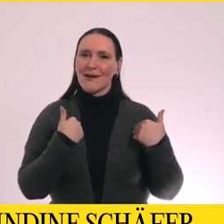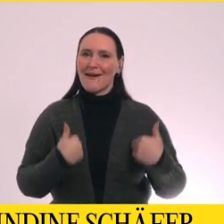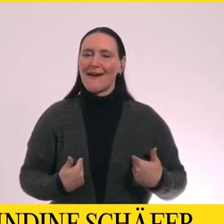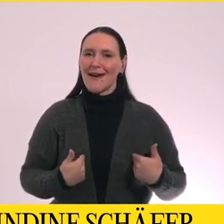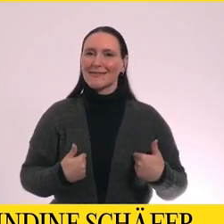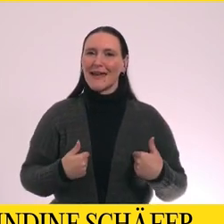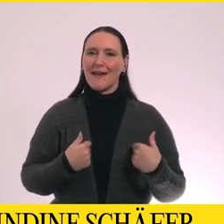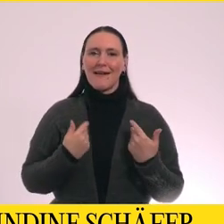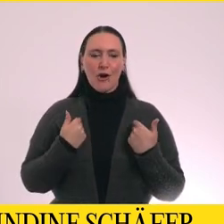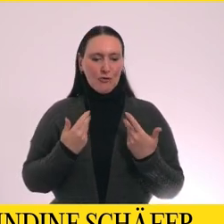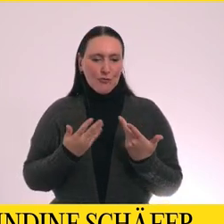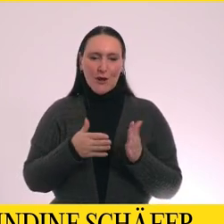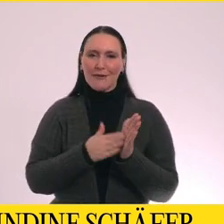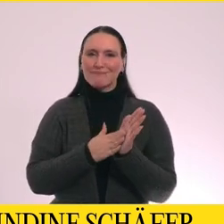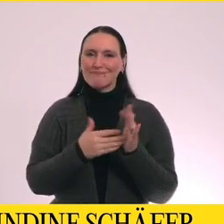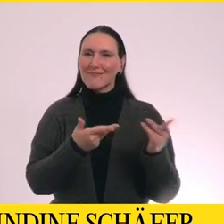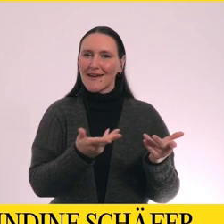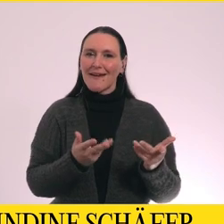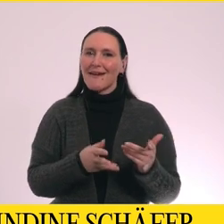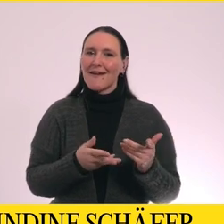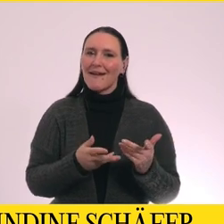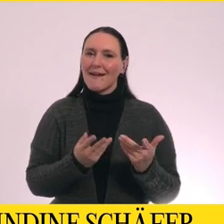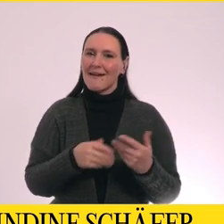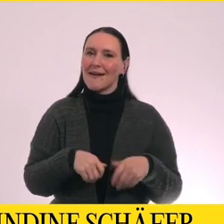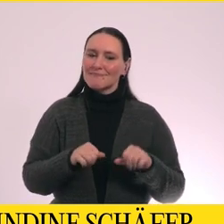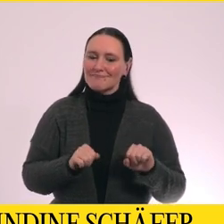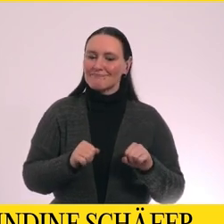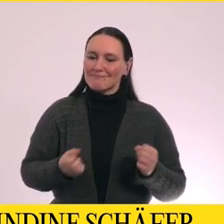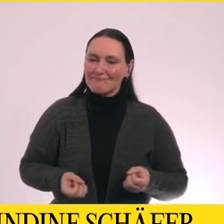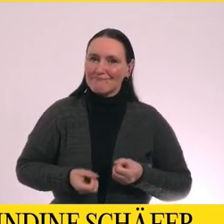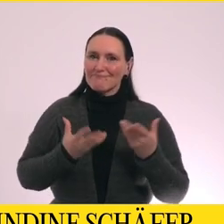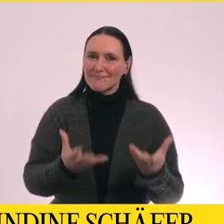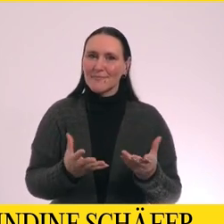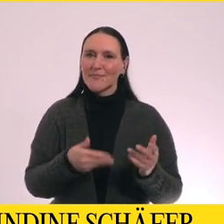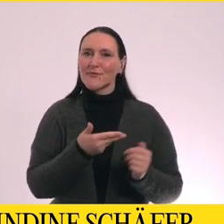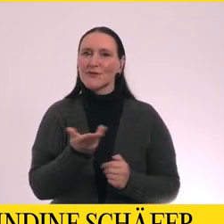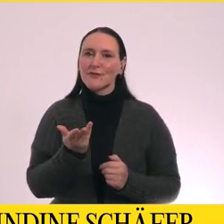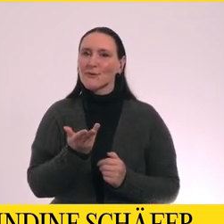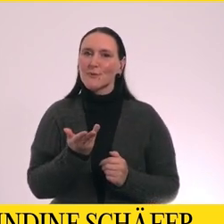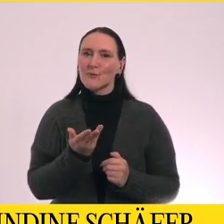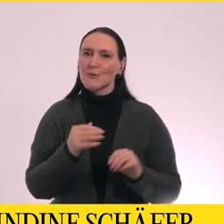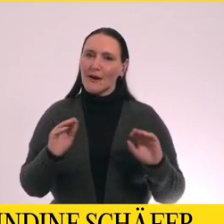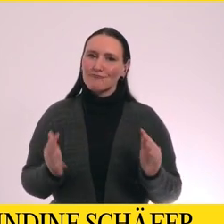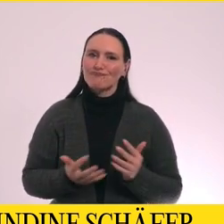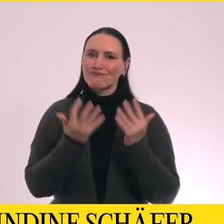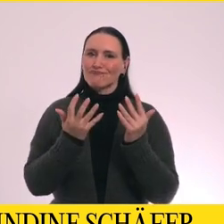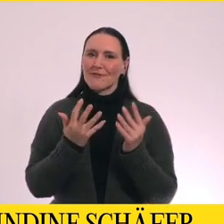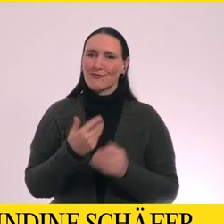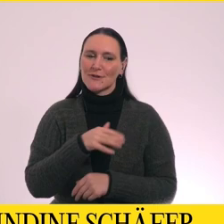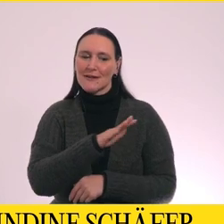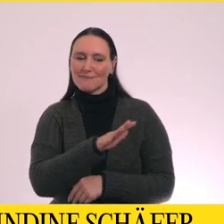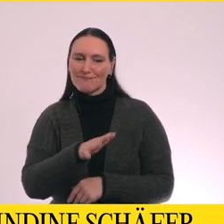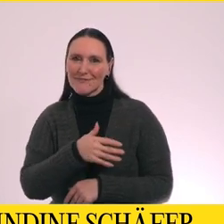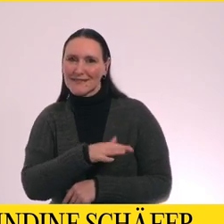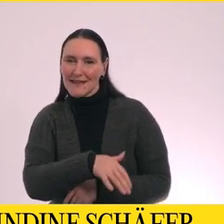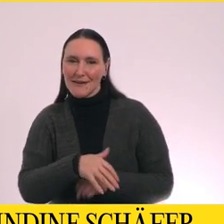with their innate ability and ways of interacting with the world. But also the context